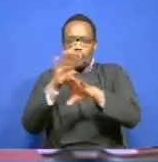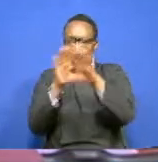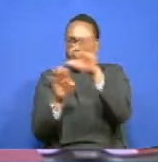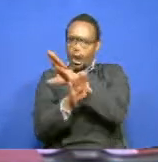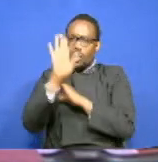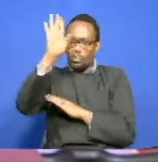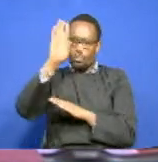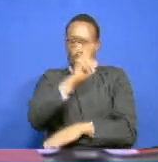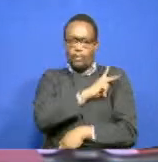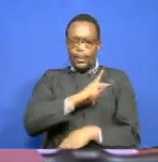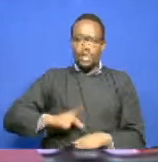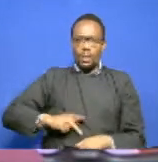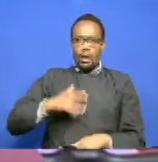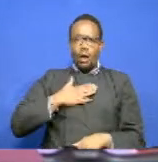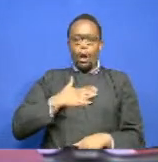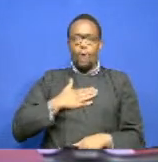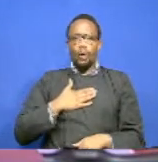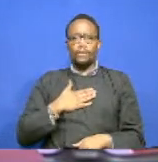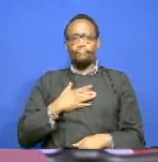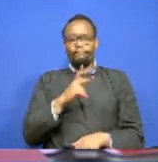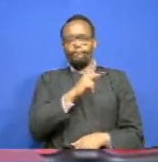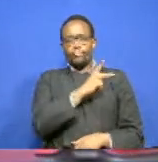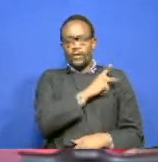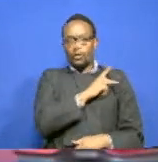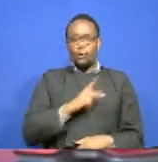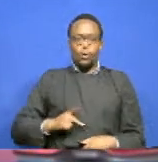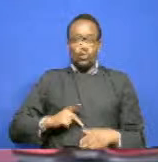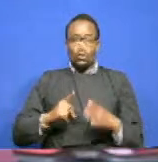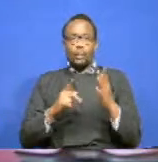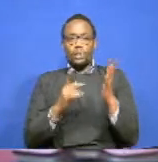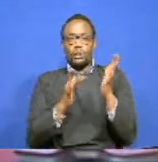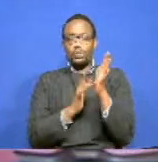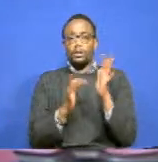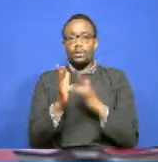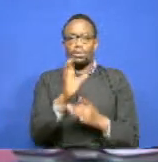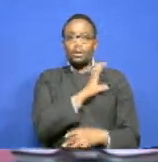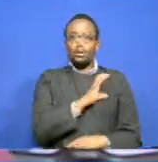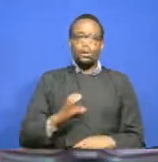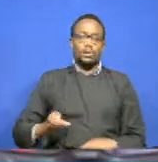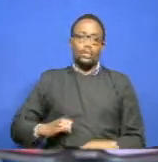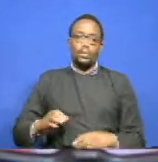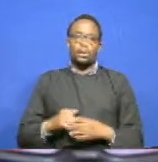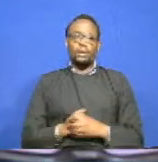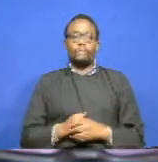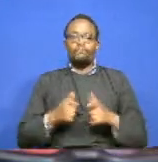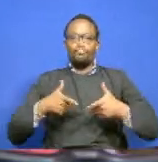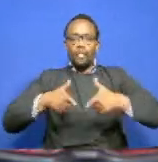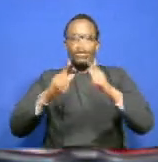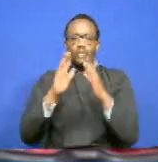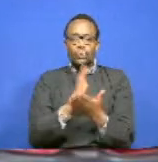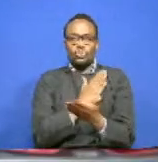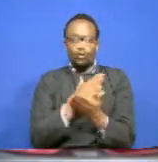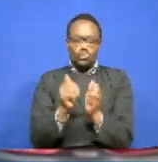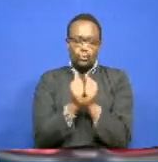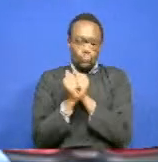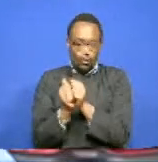gracious rule of our Lord Jesus Christ, the King. Let us sing together.